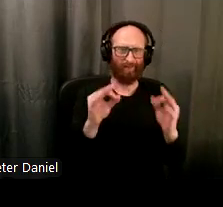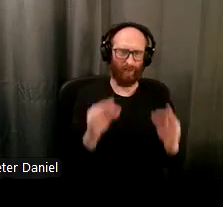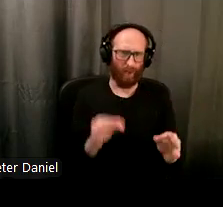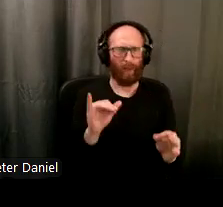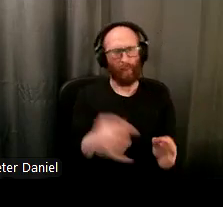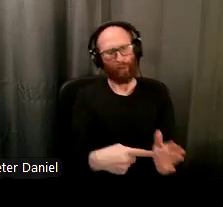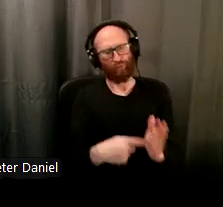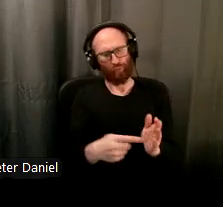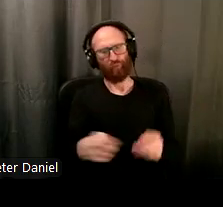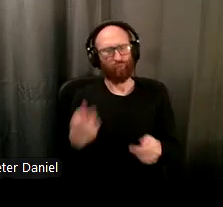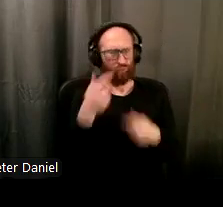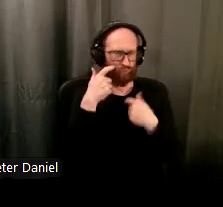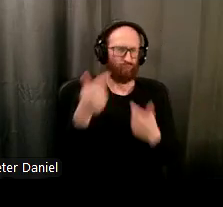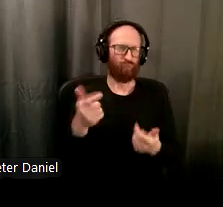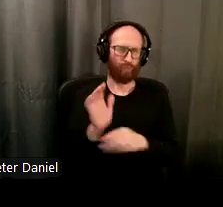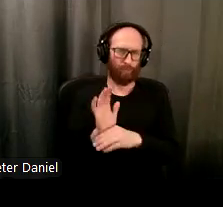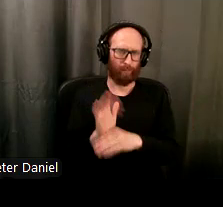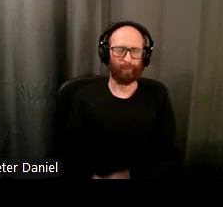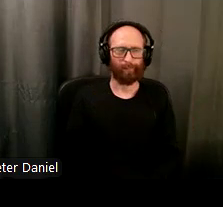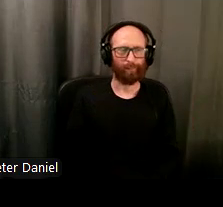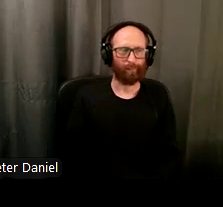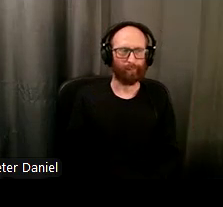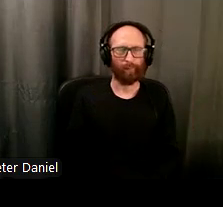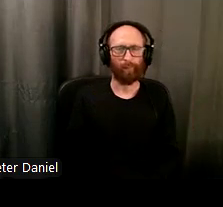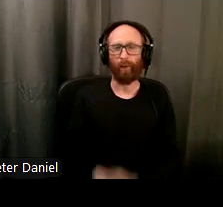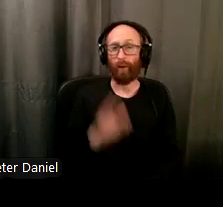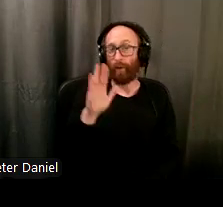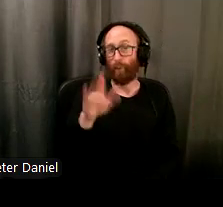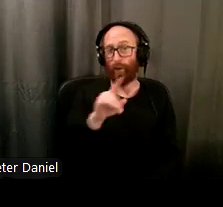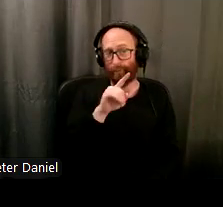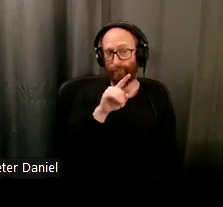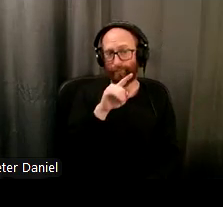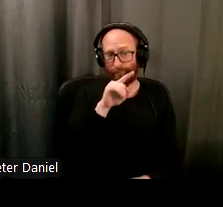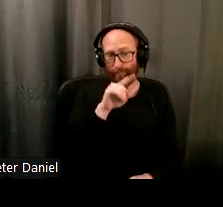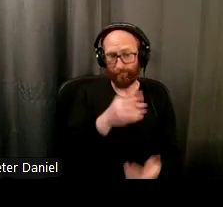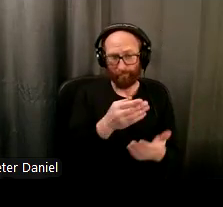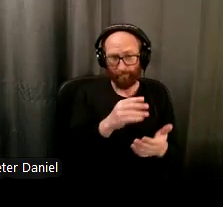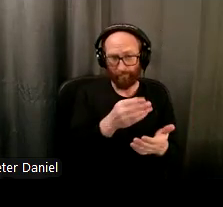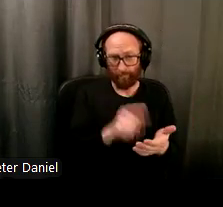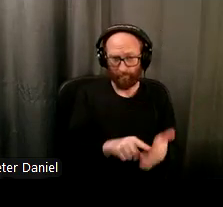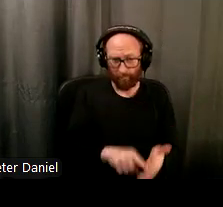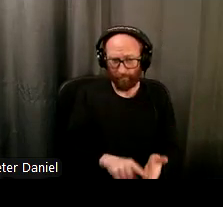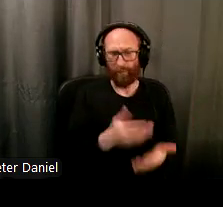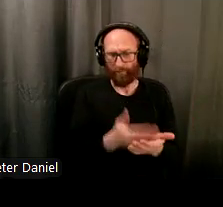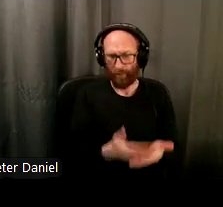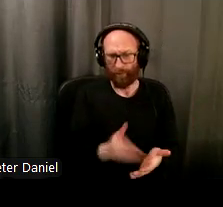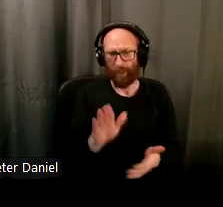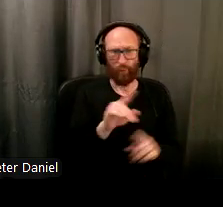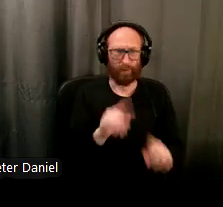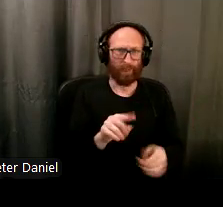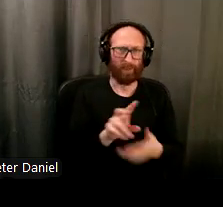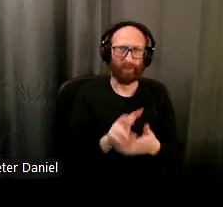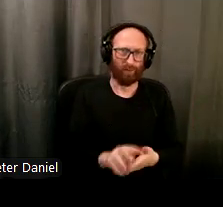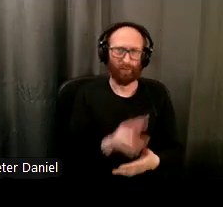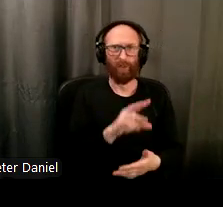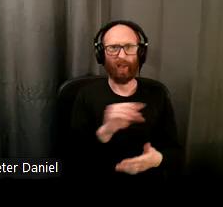have watched the video. We'll verify your attendance every 2 weeks and release your hours that way. If